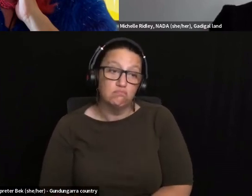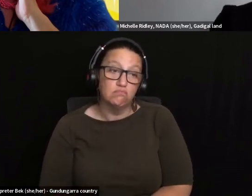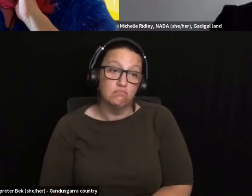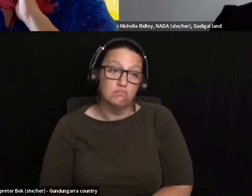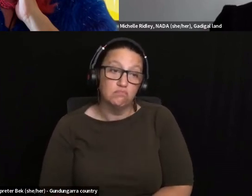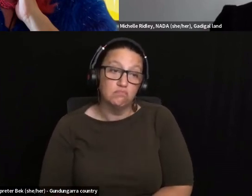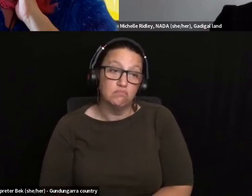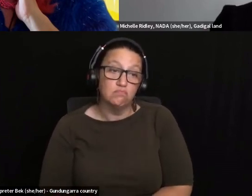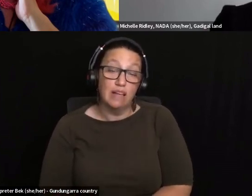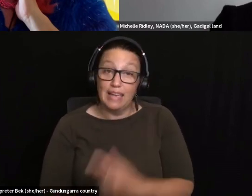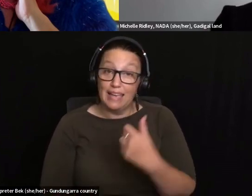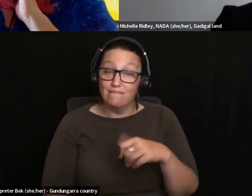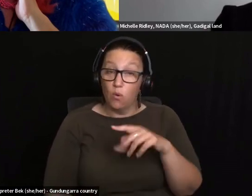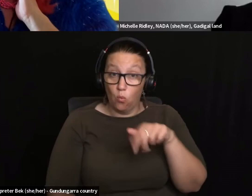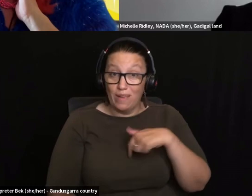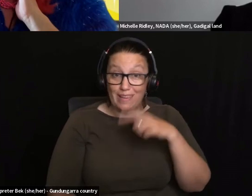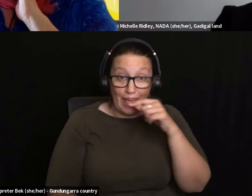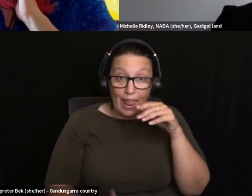or assist you with.